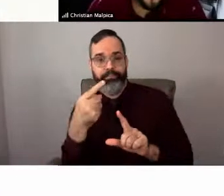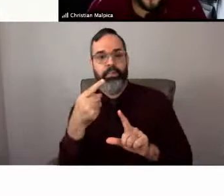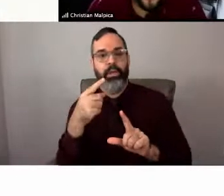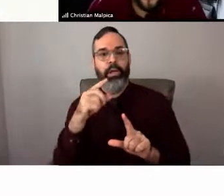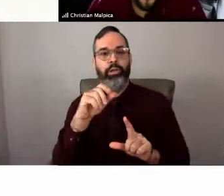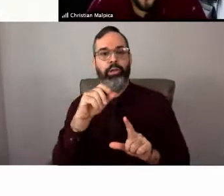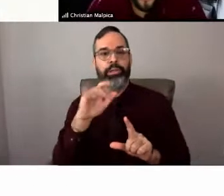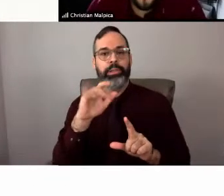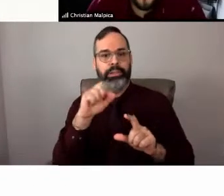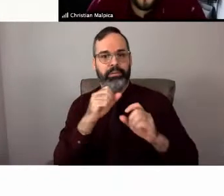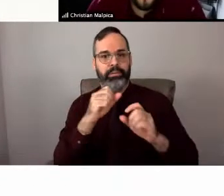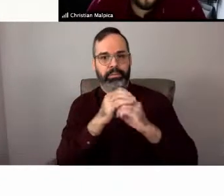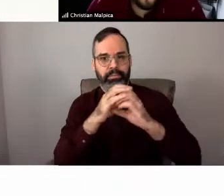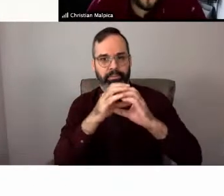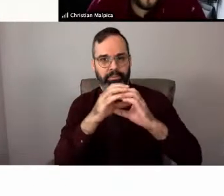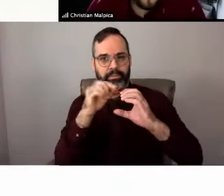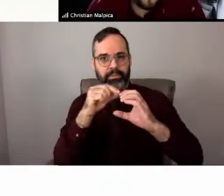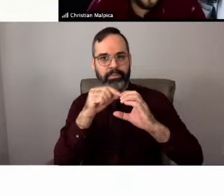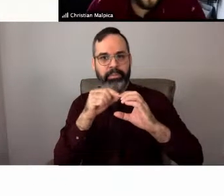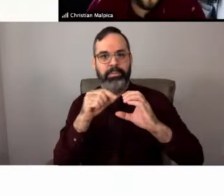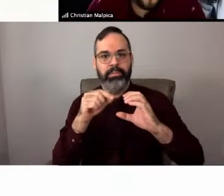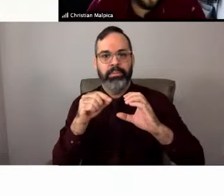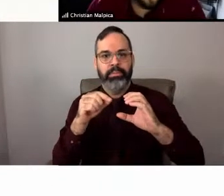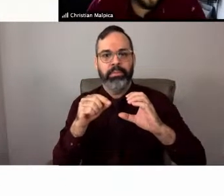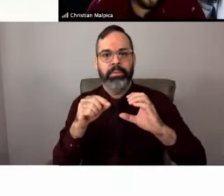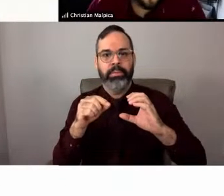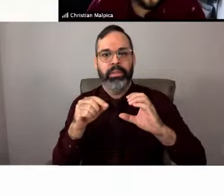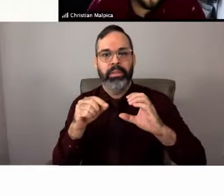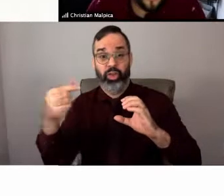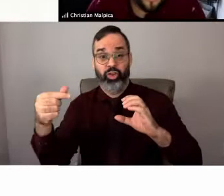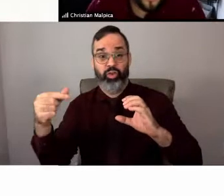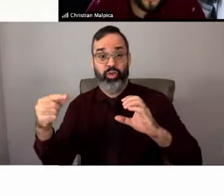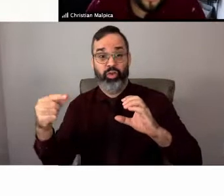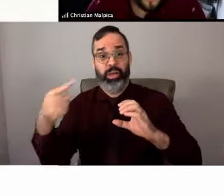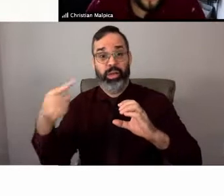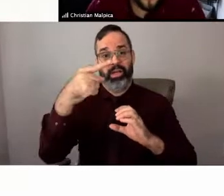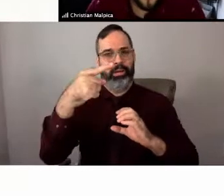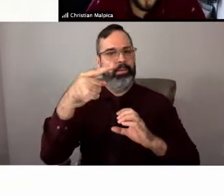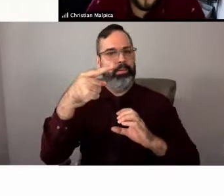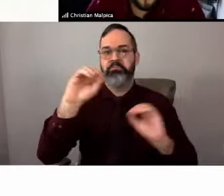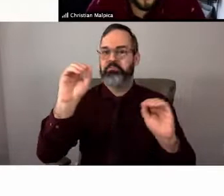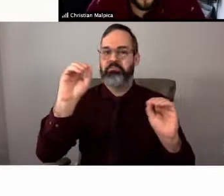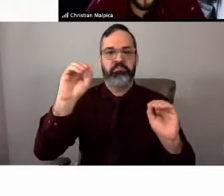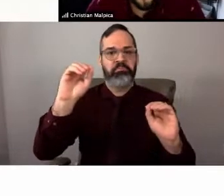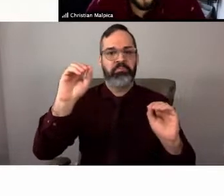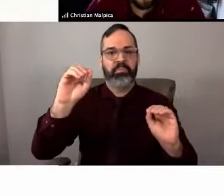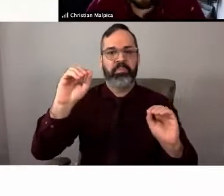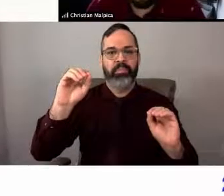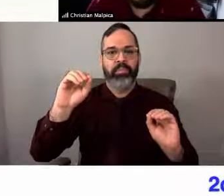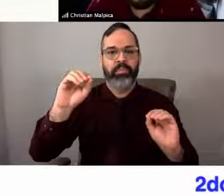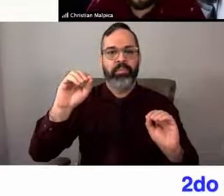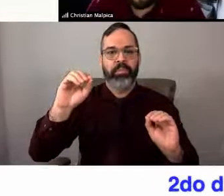spermine, while neurons in the green arrow does not contain spermine. Next.